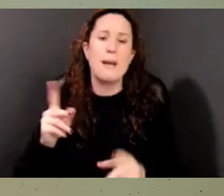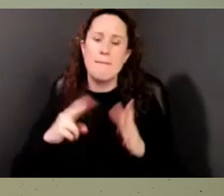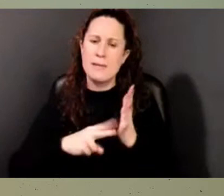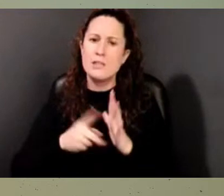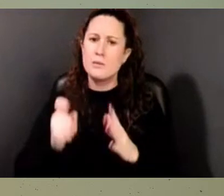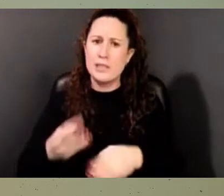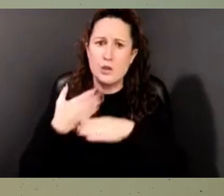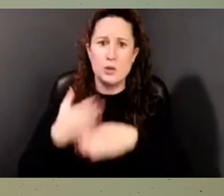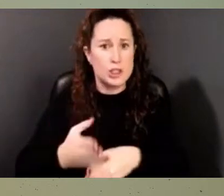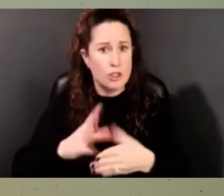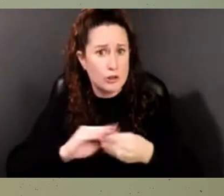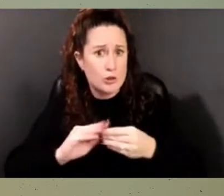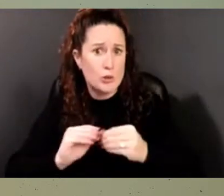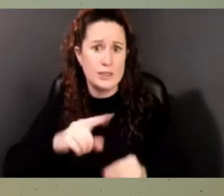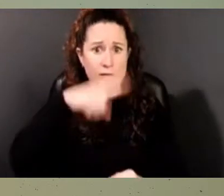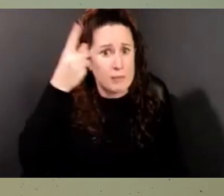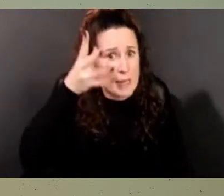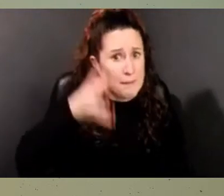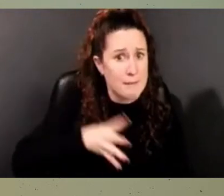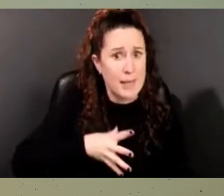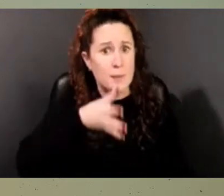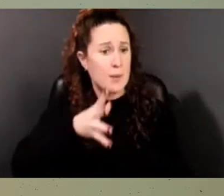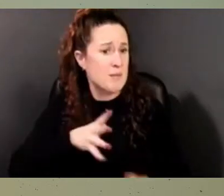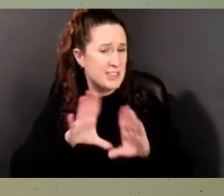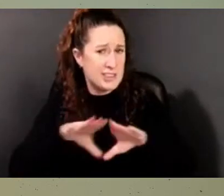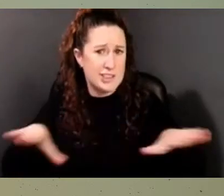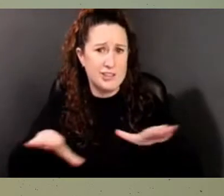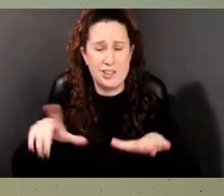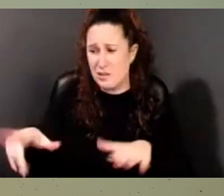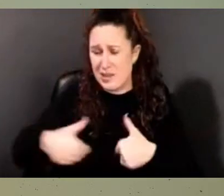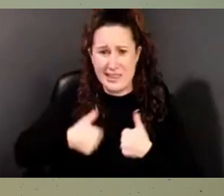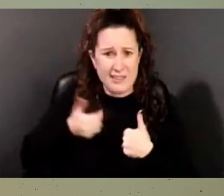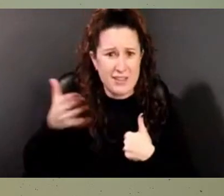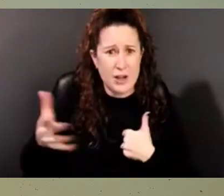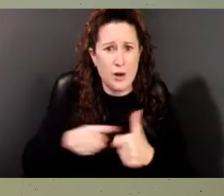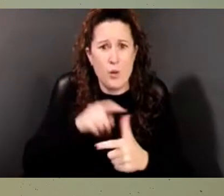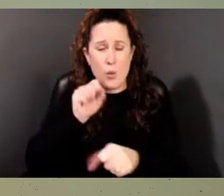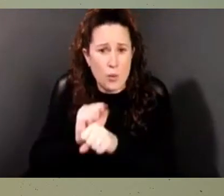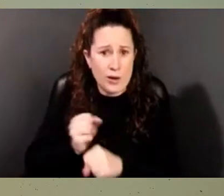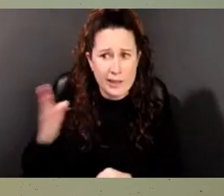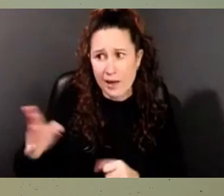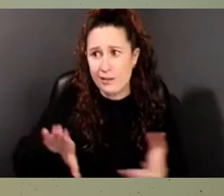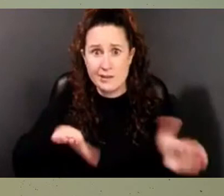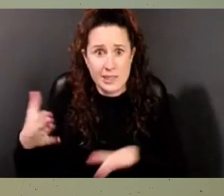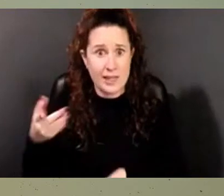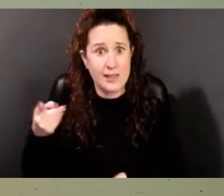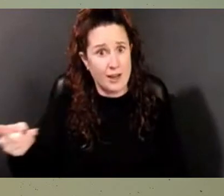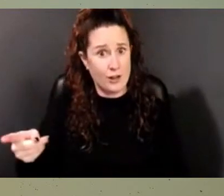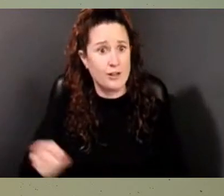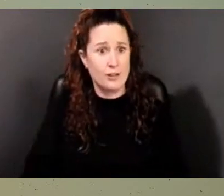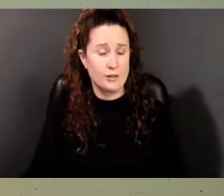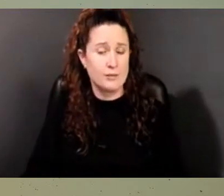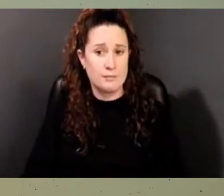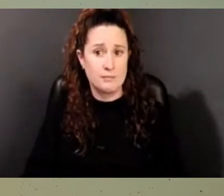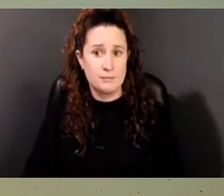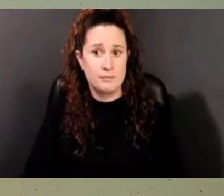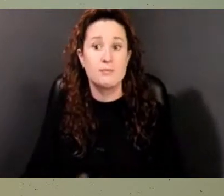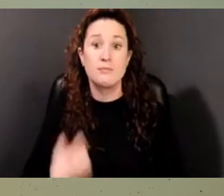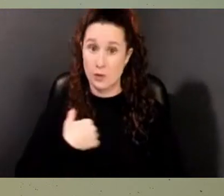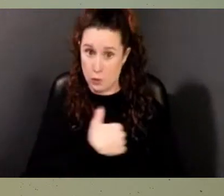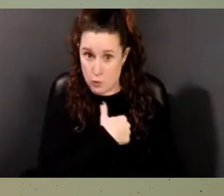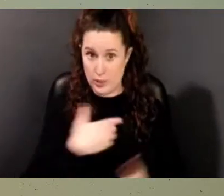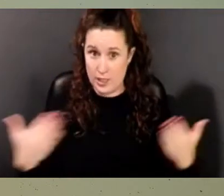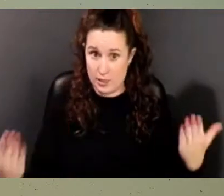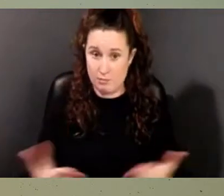Black men, women, and children who lived, worked, and died on the plantation. We, the